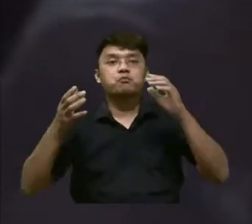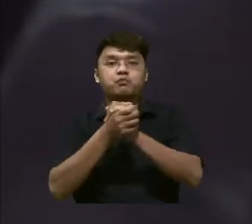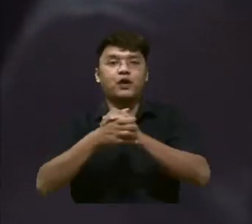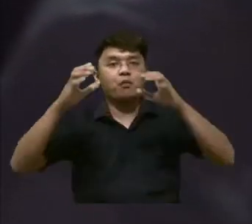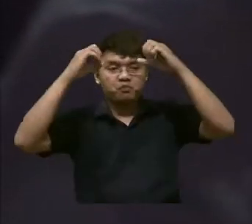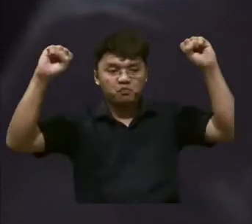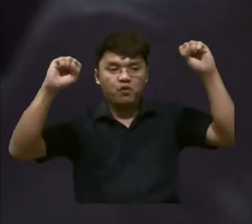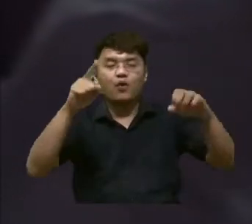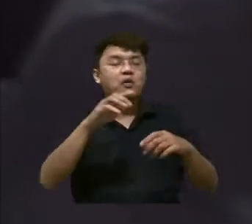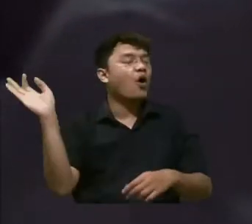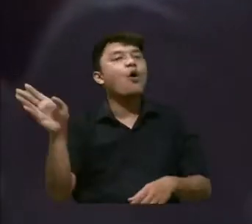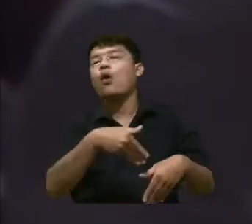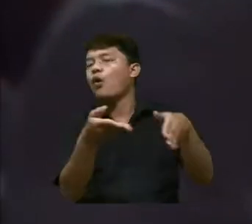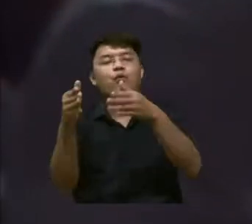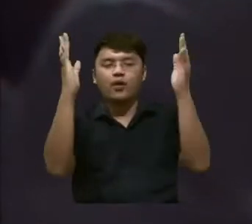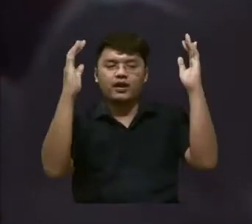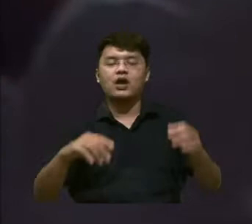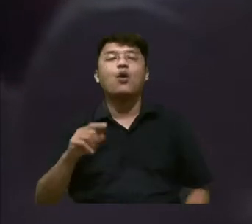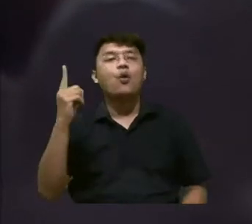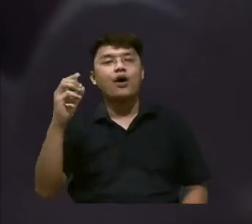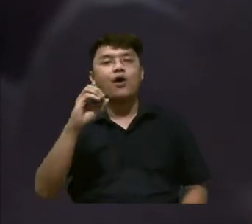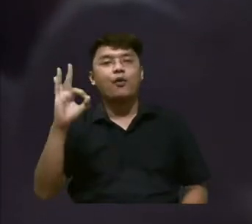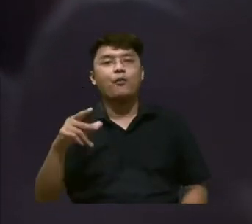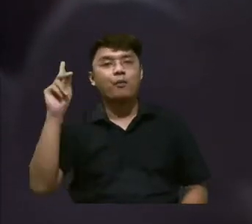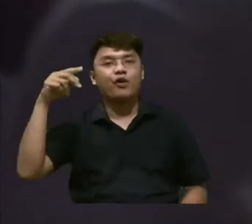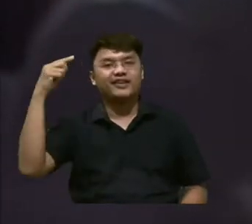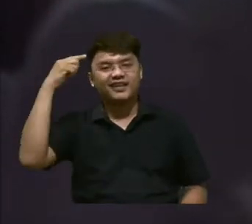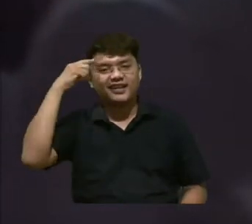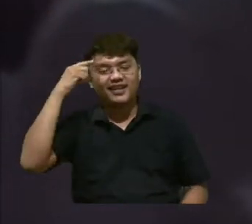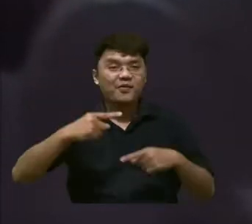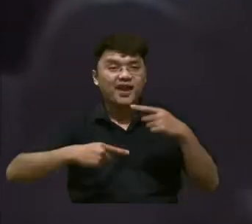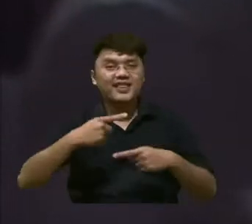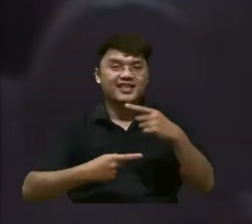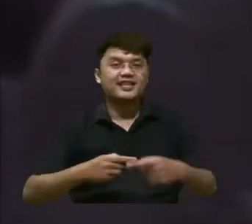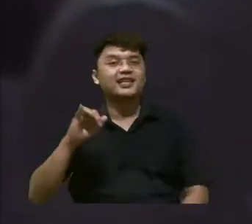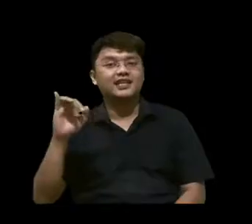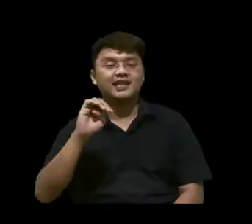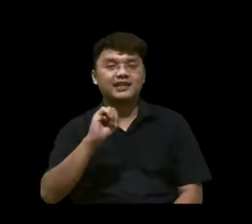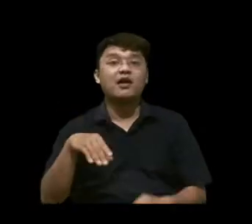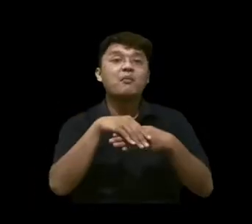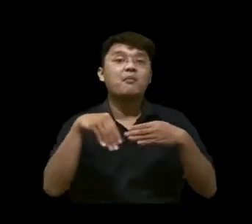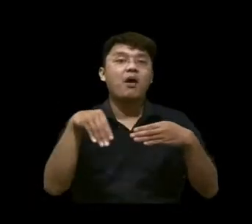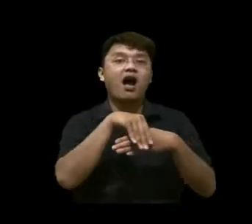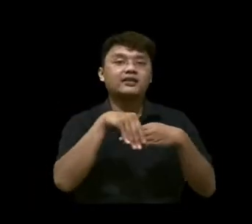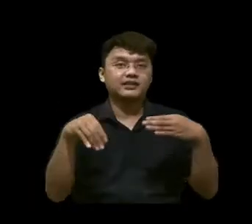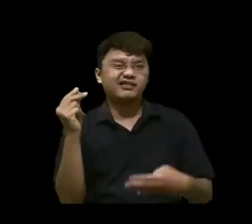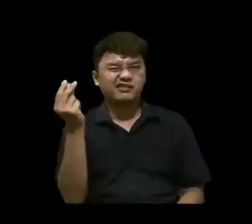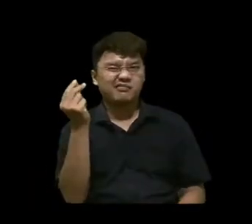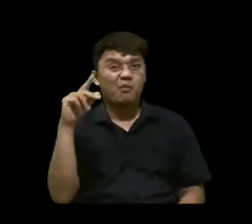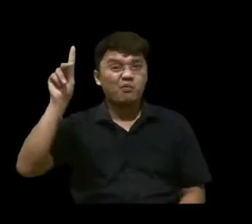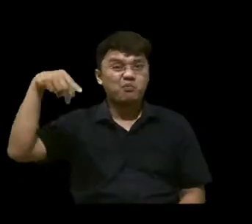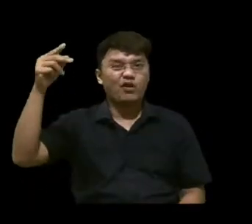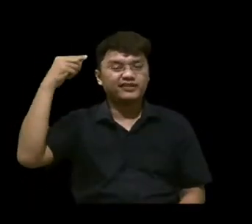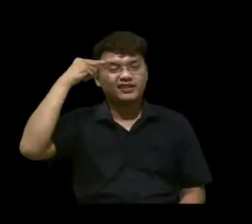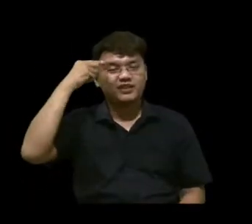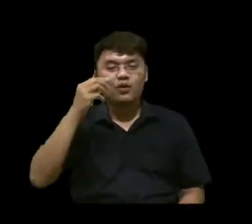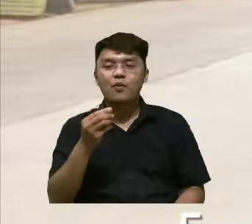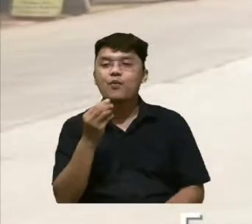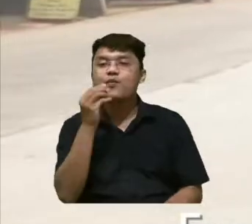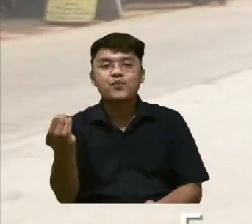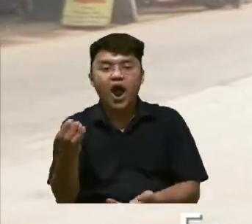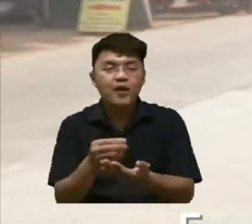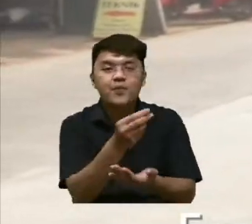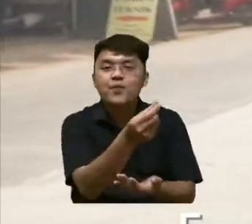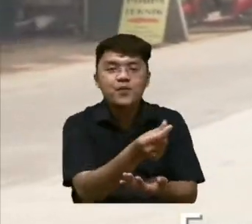other ways. One of the political practices that keep ruling their power is money politics or bribe.